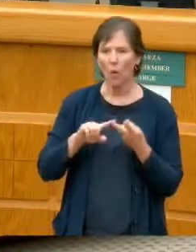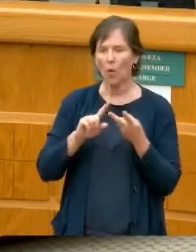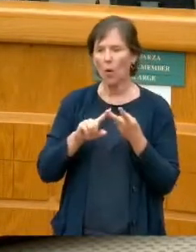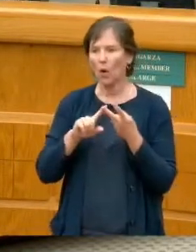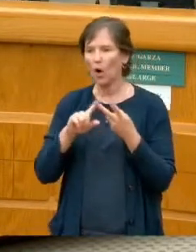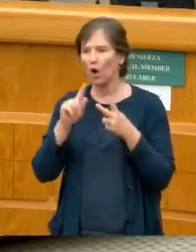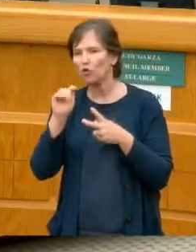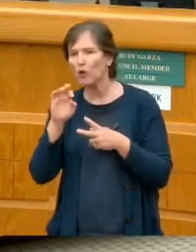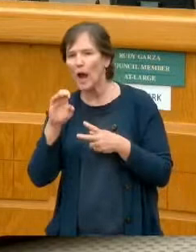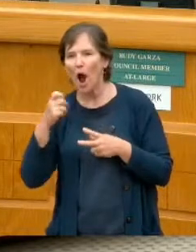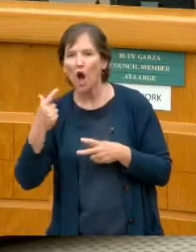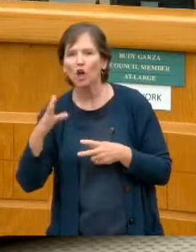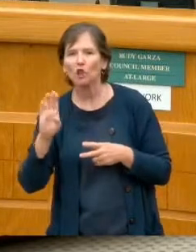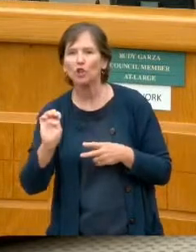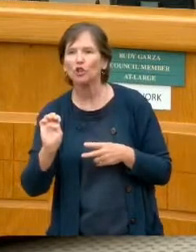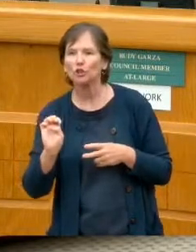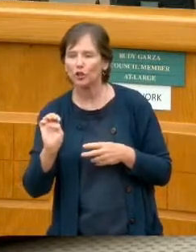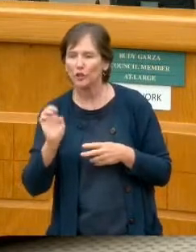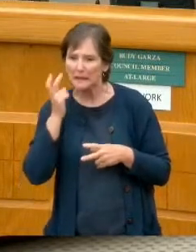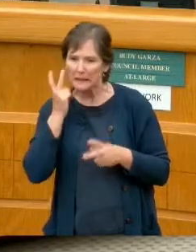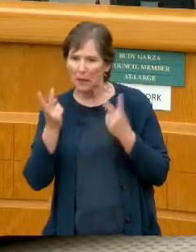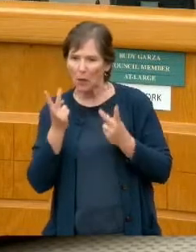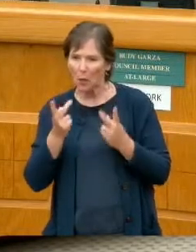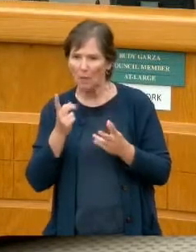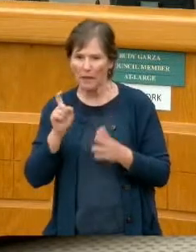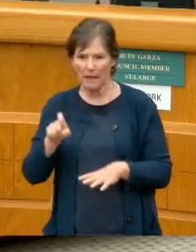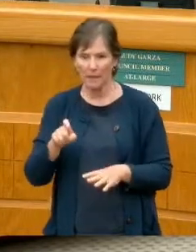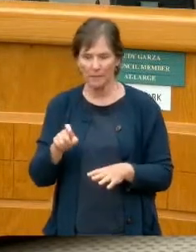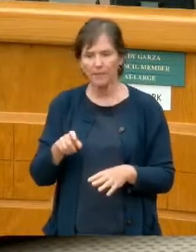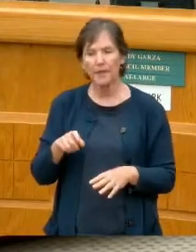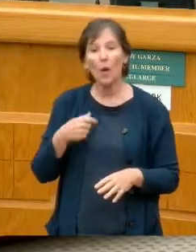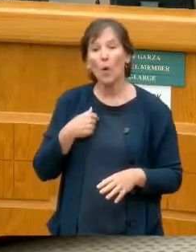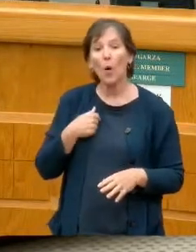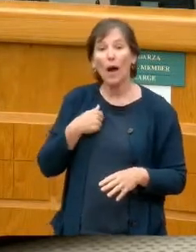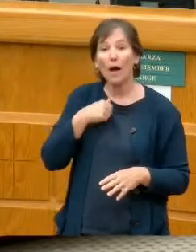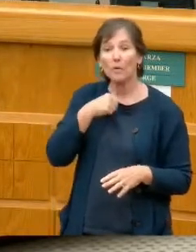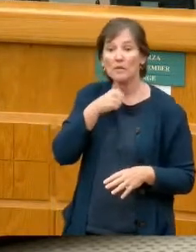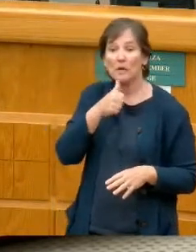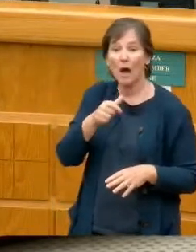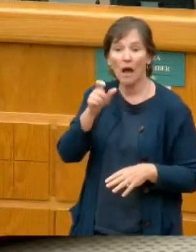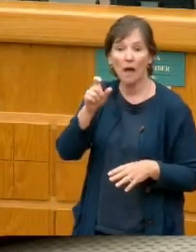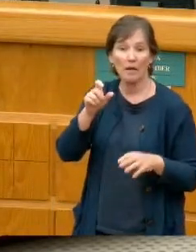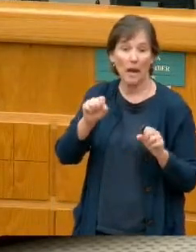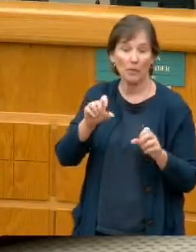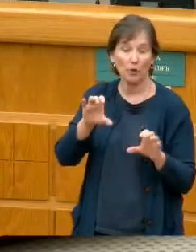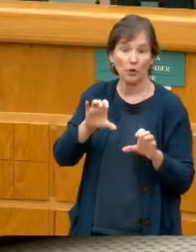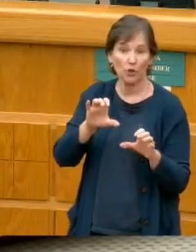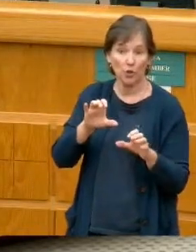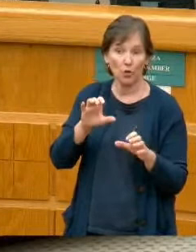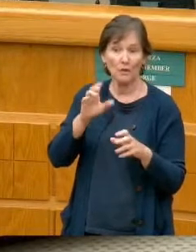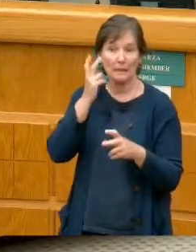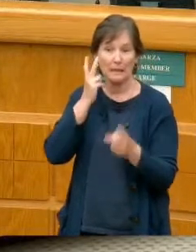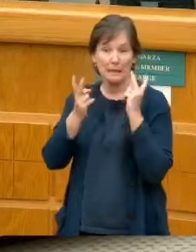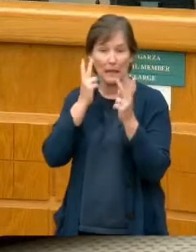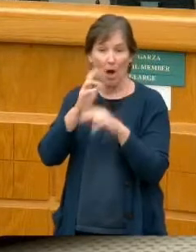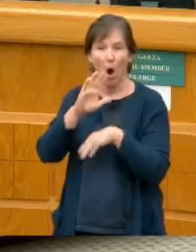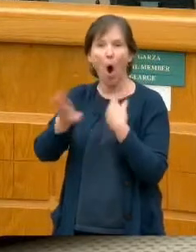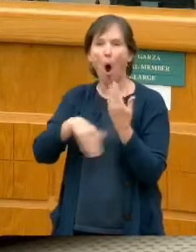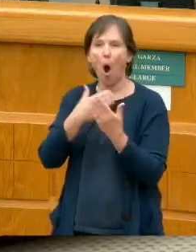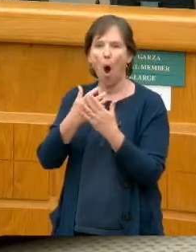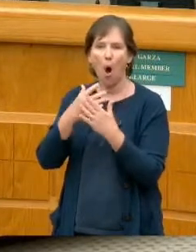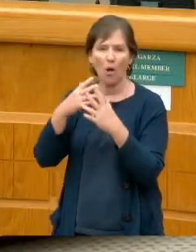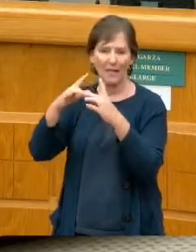was not able to do was to see all of the tents that were brought to our community through the Christus Spawn system. There was an